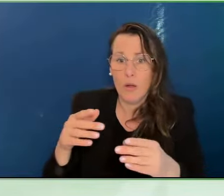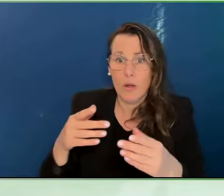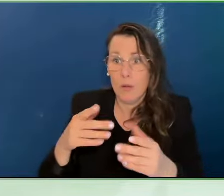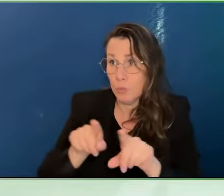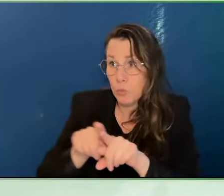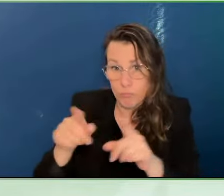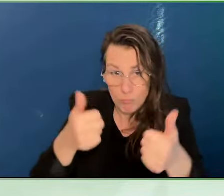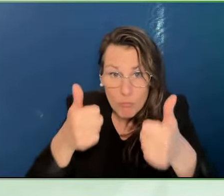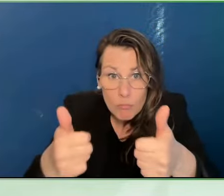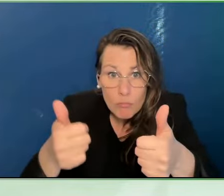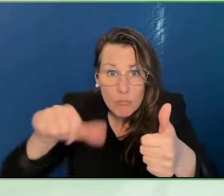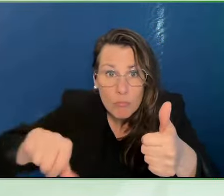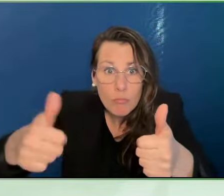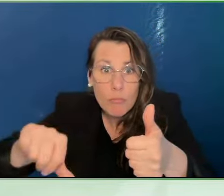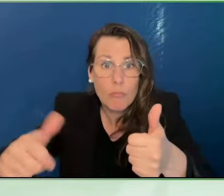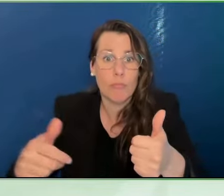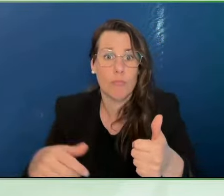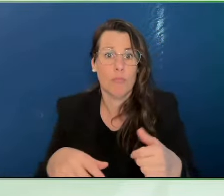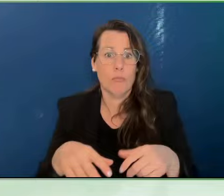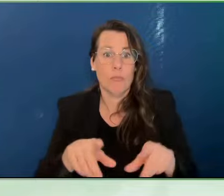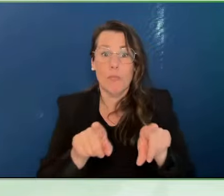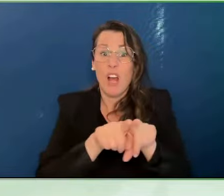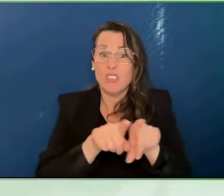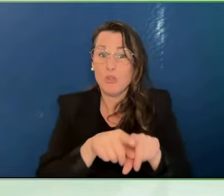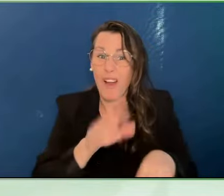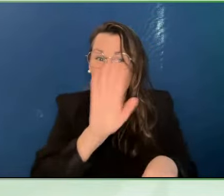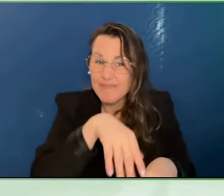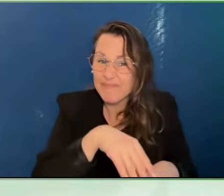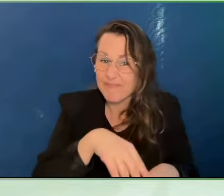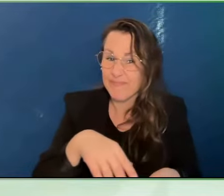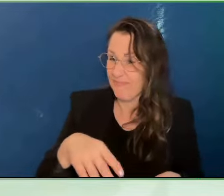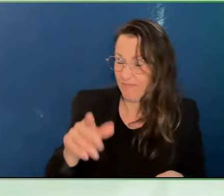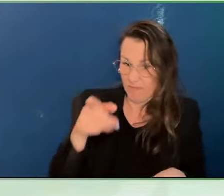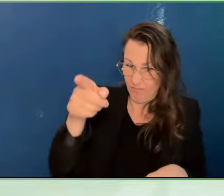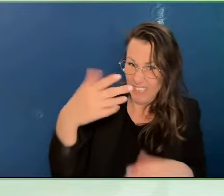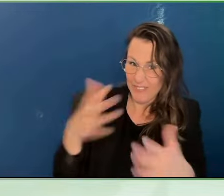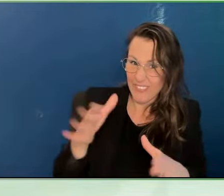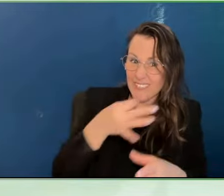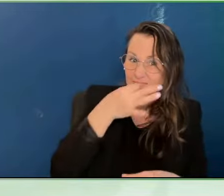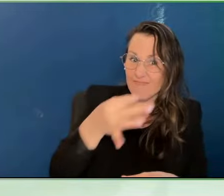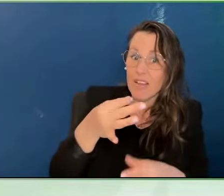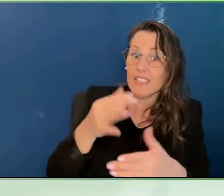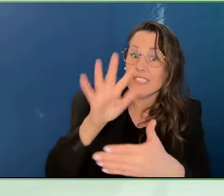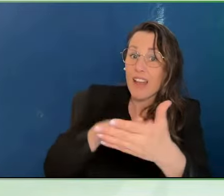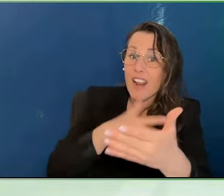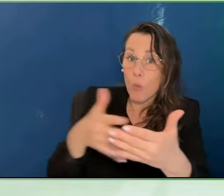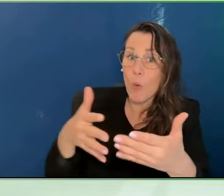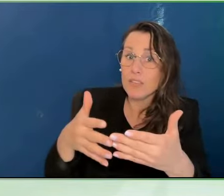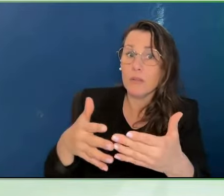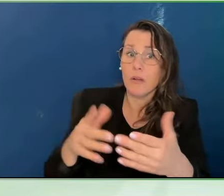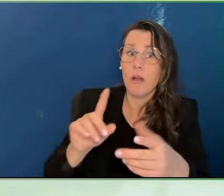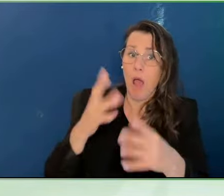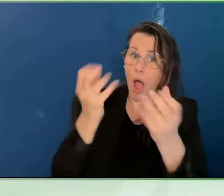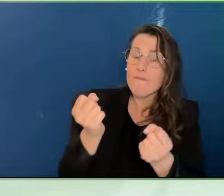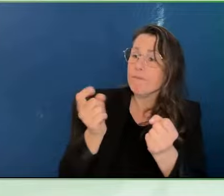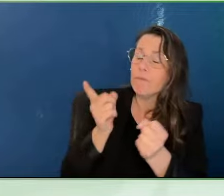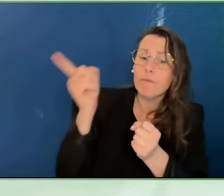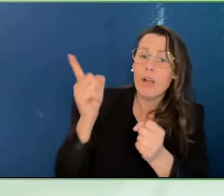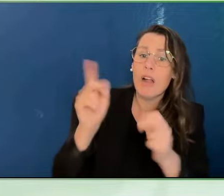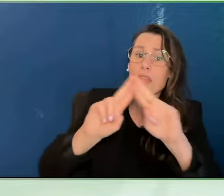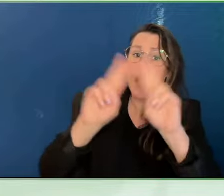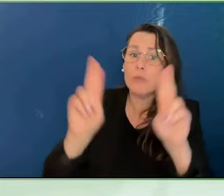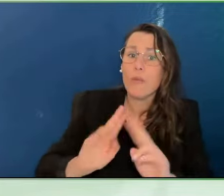But I also recognize there's a challenge of data, because for them to get the right data, even based on country, even in one country, Kenya